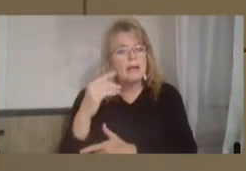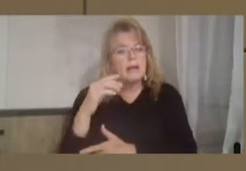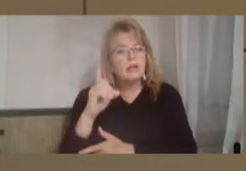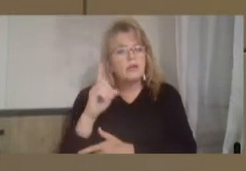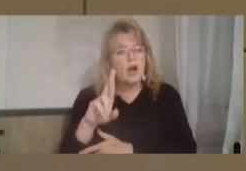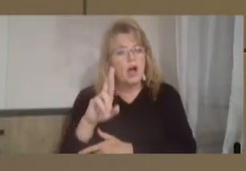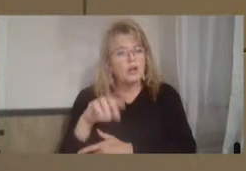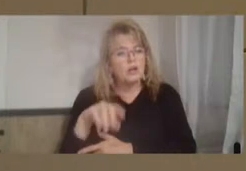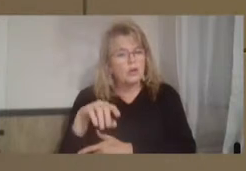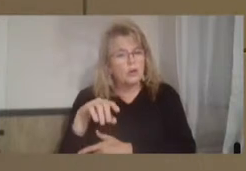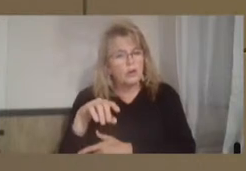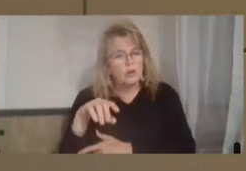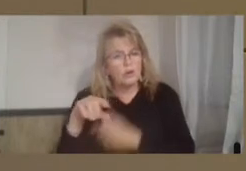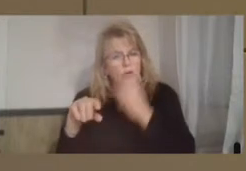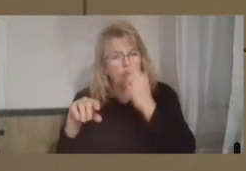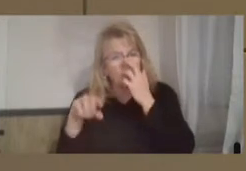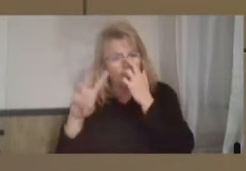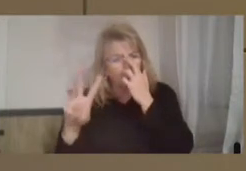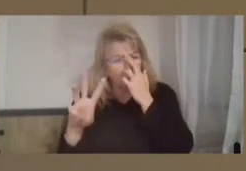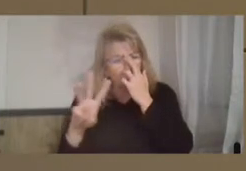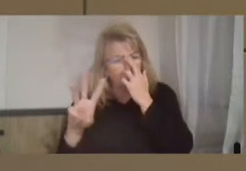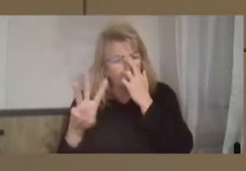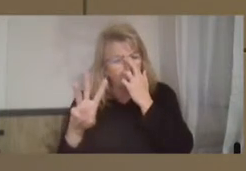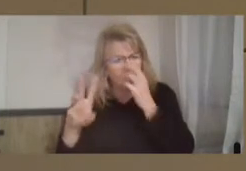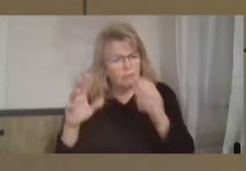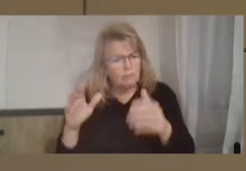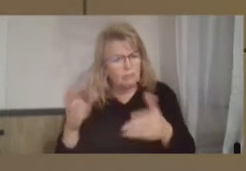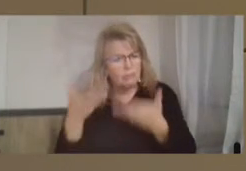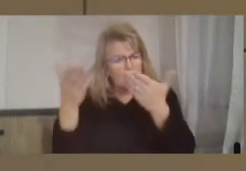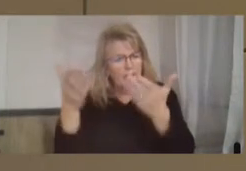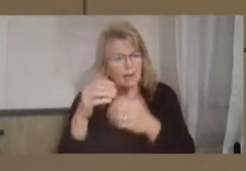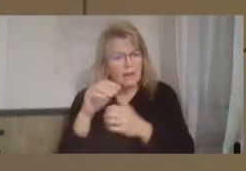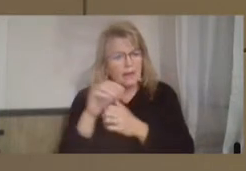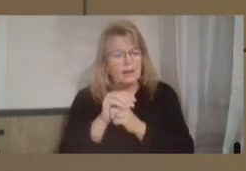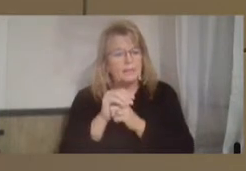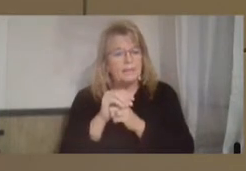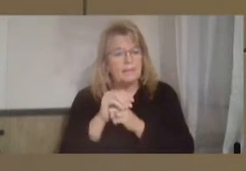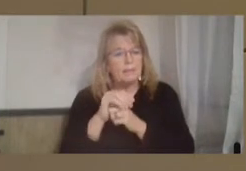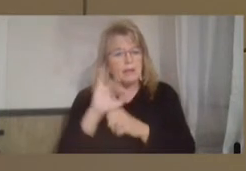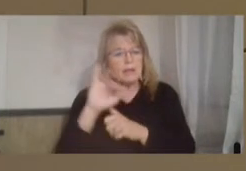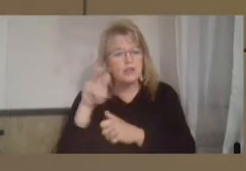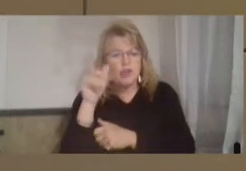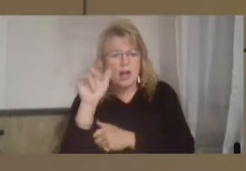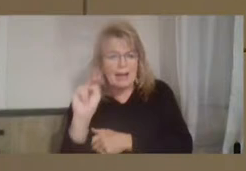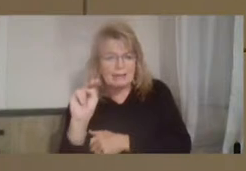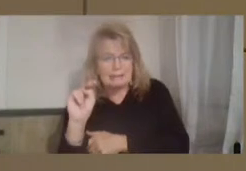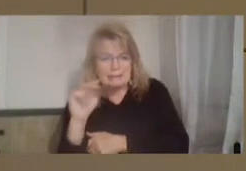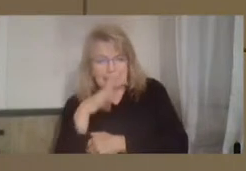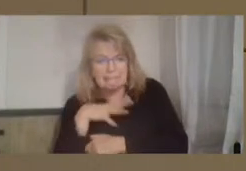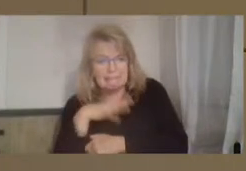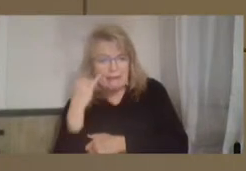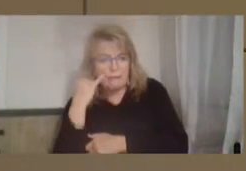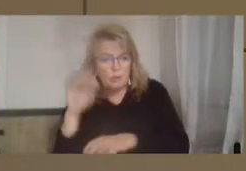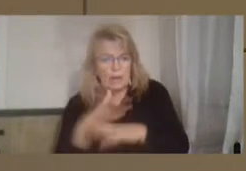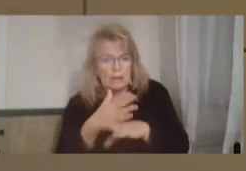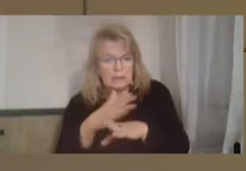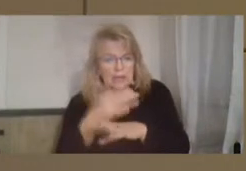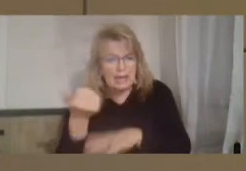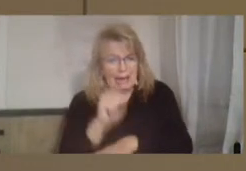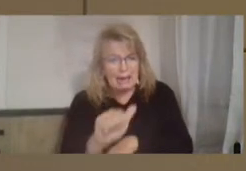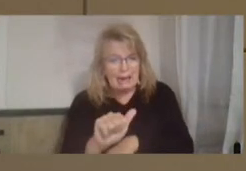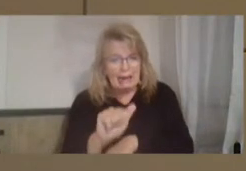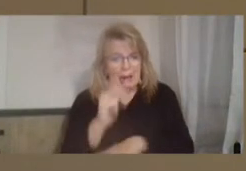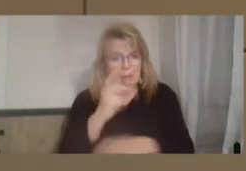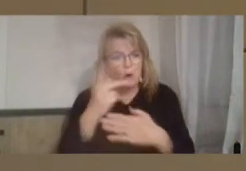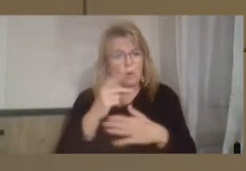raised about MWSBE program. Ms. Dotson, if you can just share with us, are there any program audits